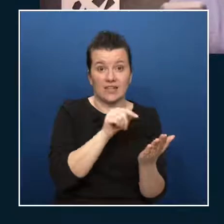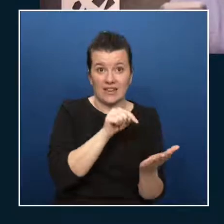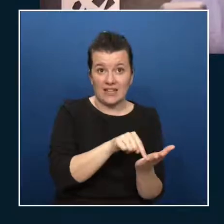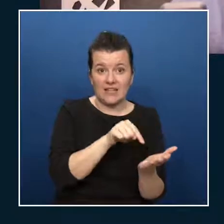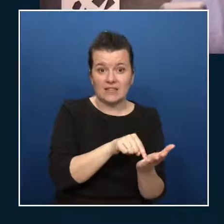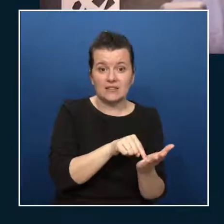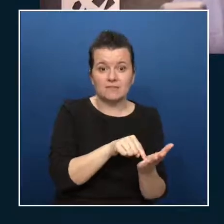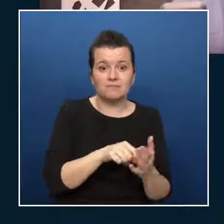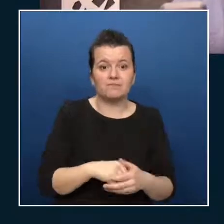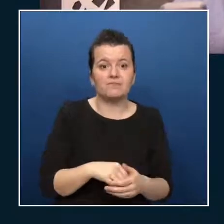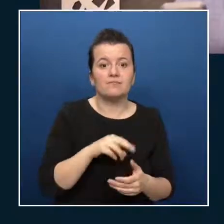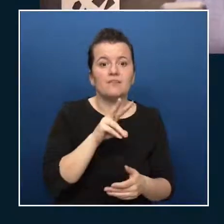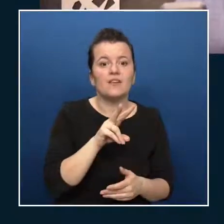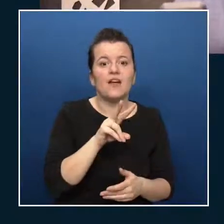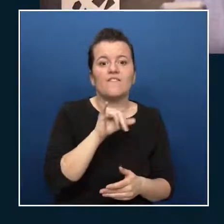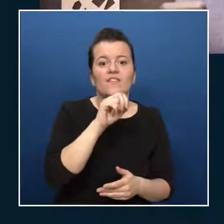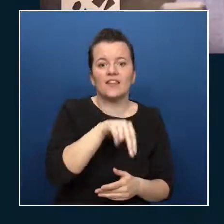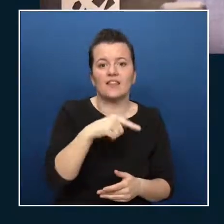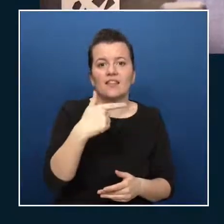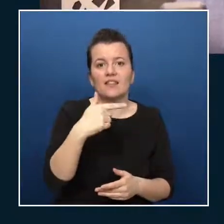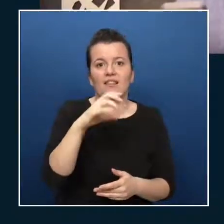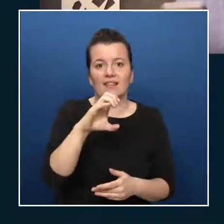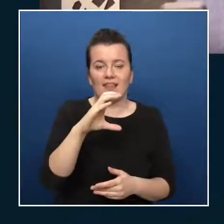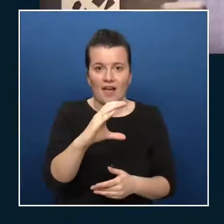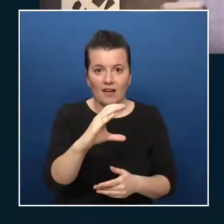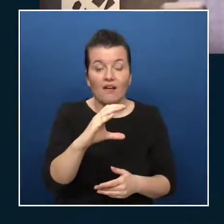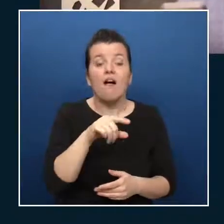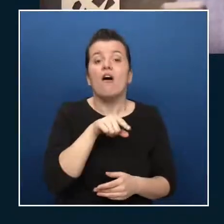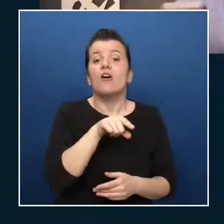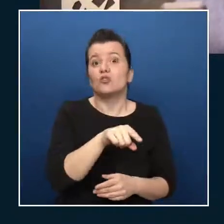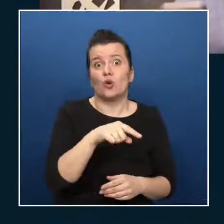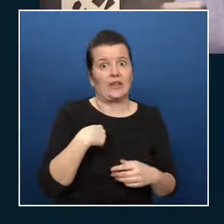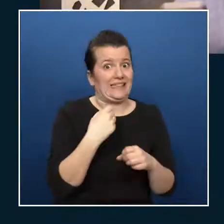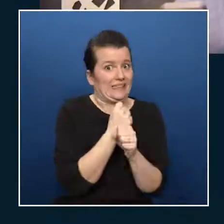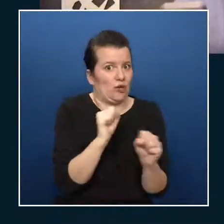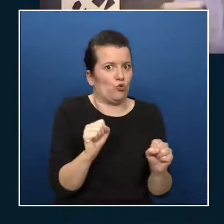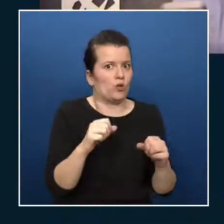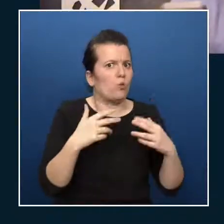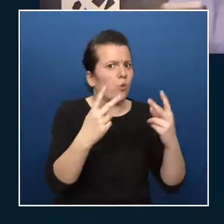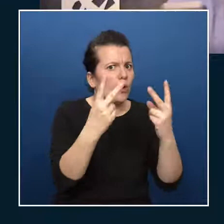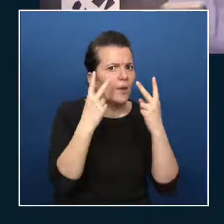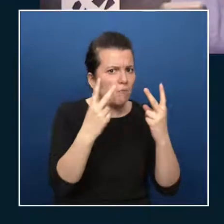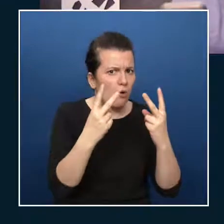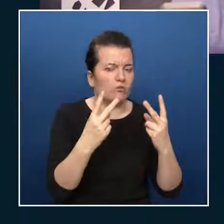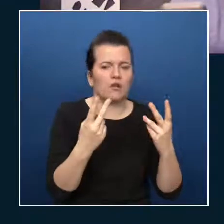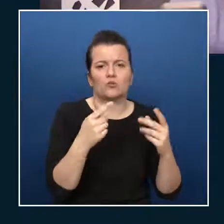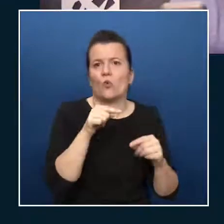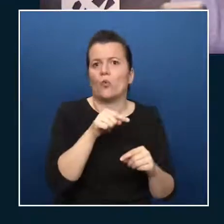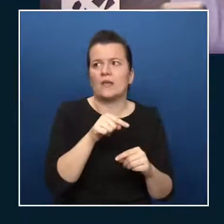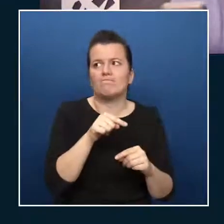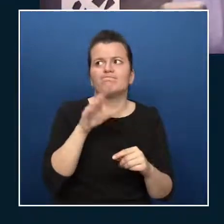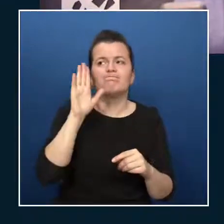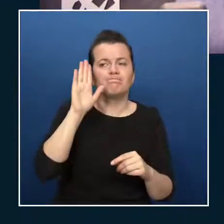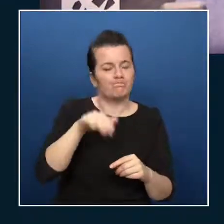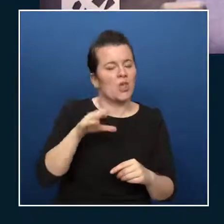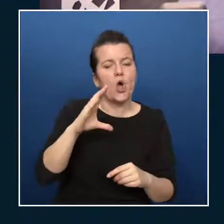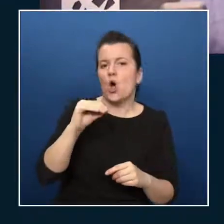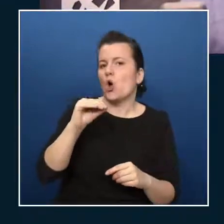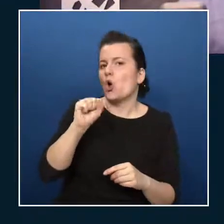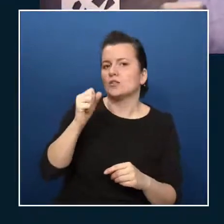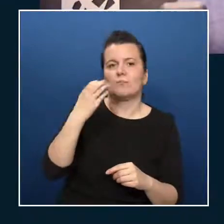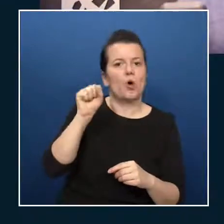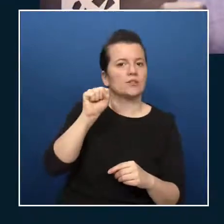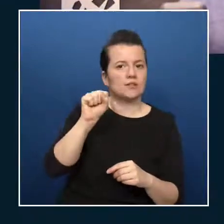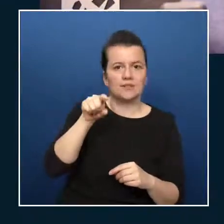is very important. Also, the security of the data was very important. So that's why we choose Cosmos DB for